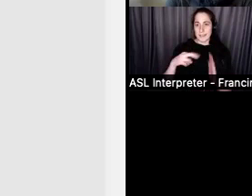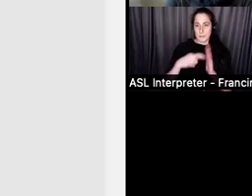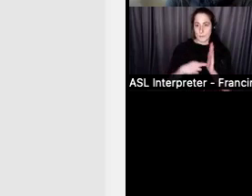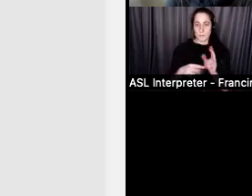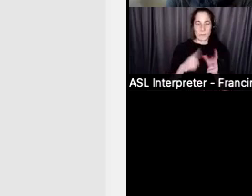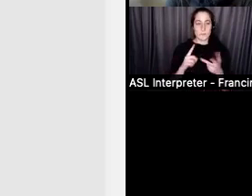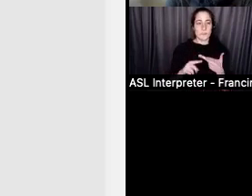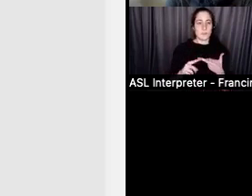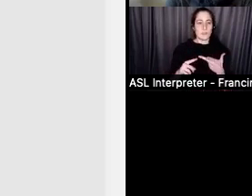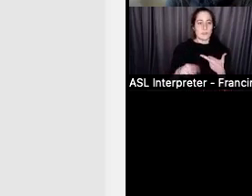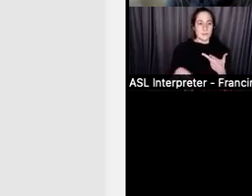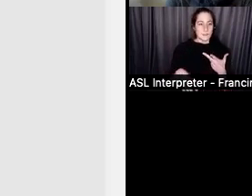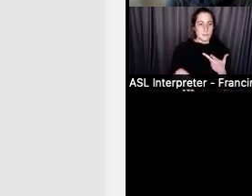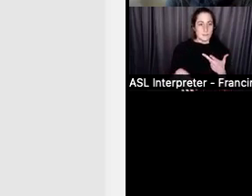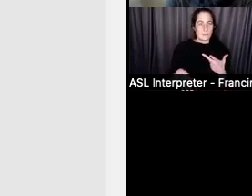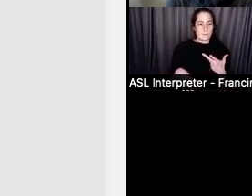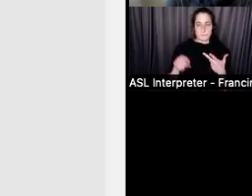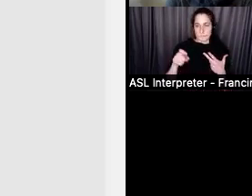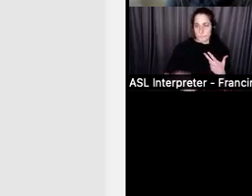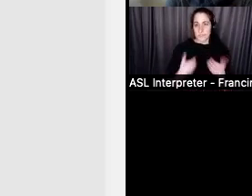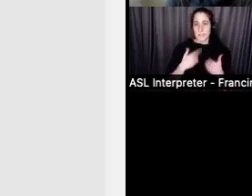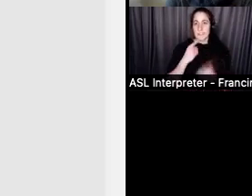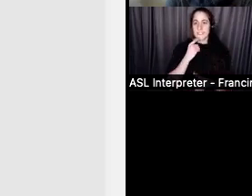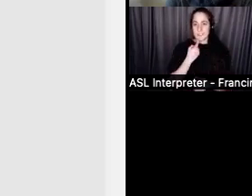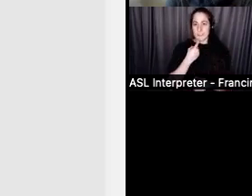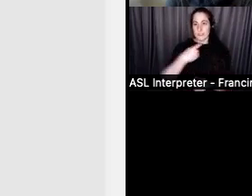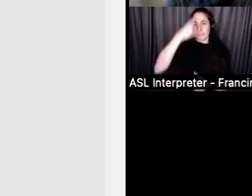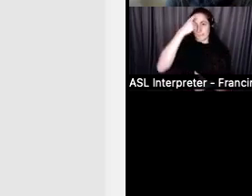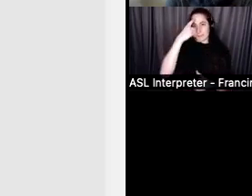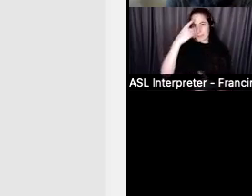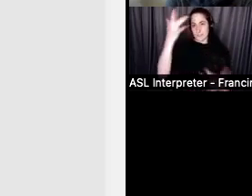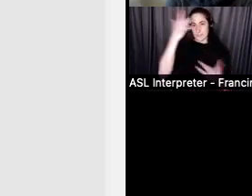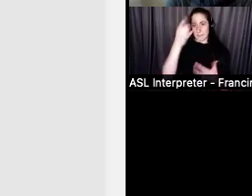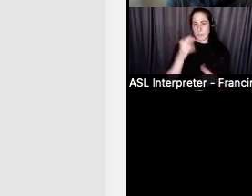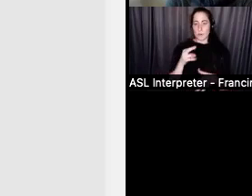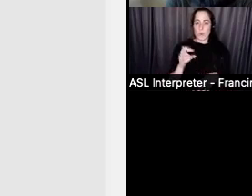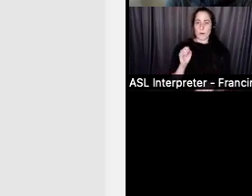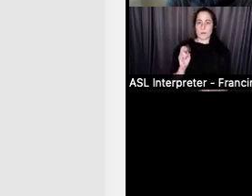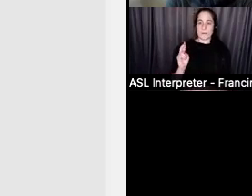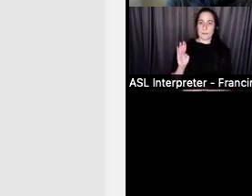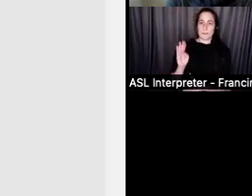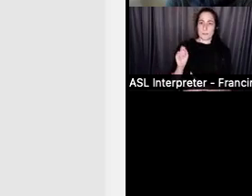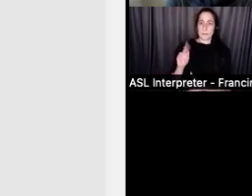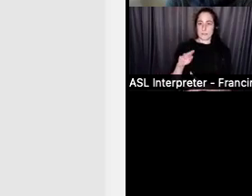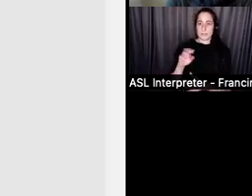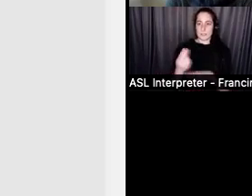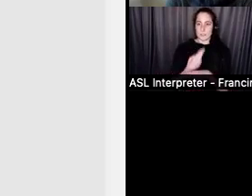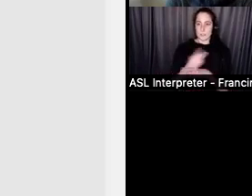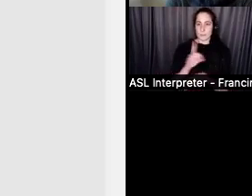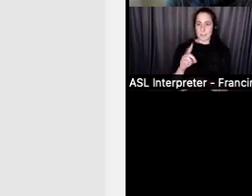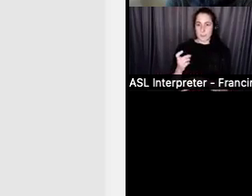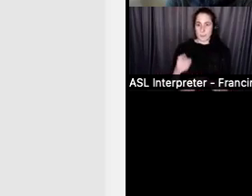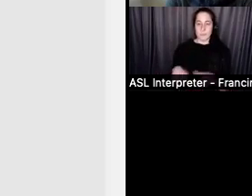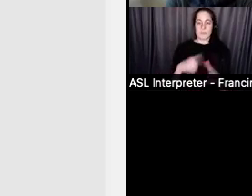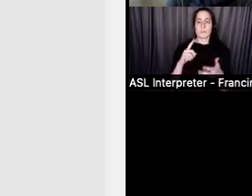have, in their language, a serious mental illness or a substance use disorder diagnosis. You must be eligible to be enrolled in a